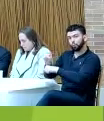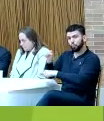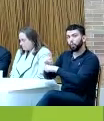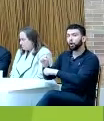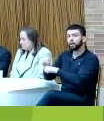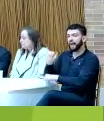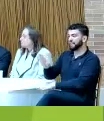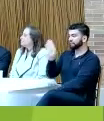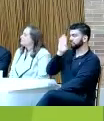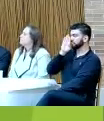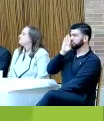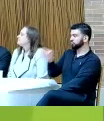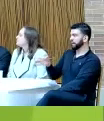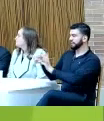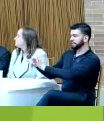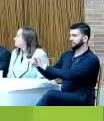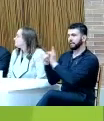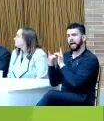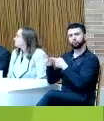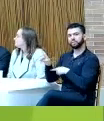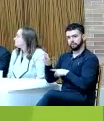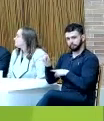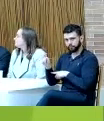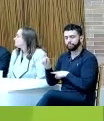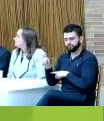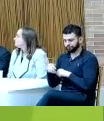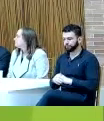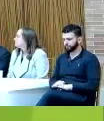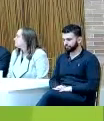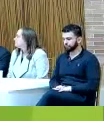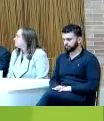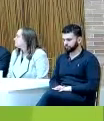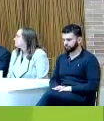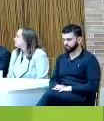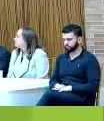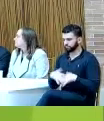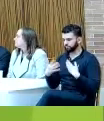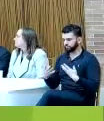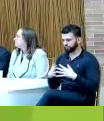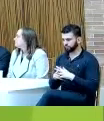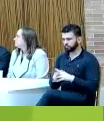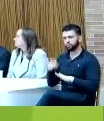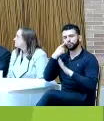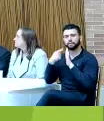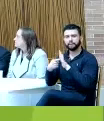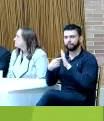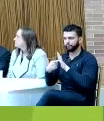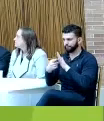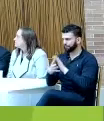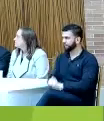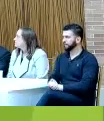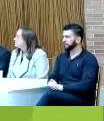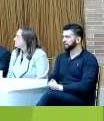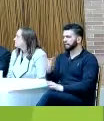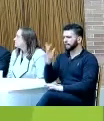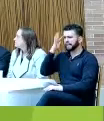directly tied to a disability related need um so for instance let's think about